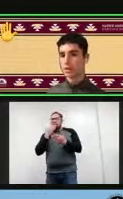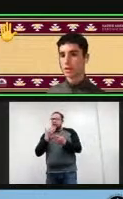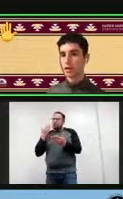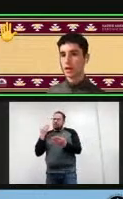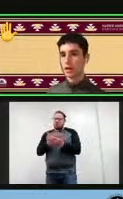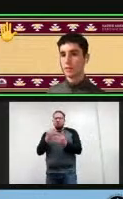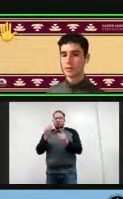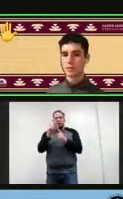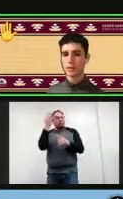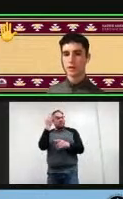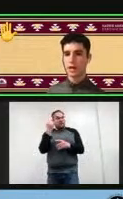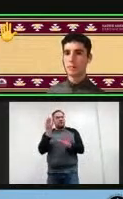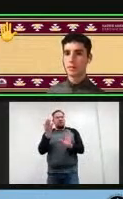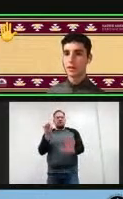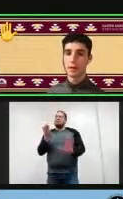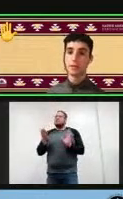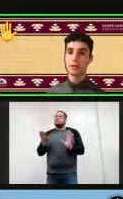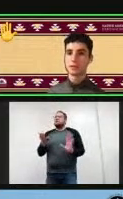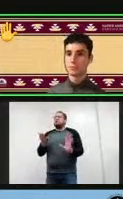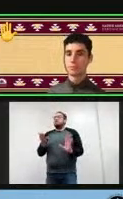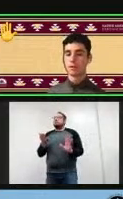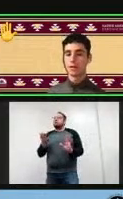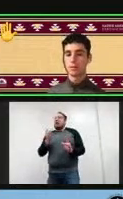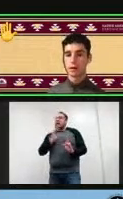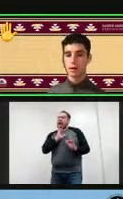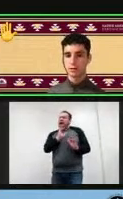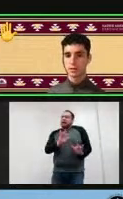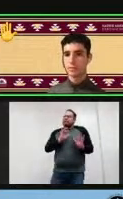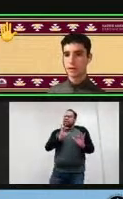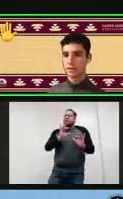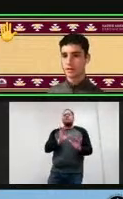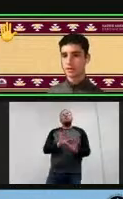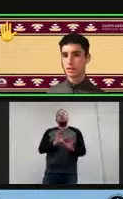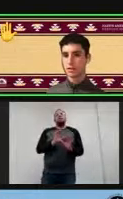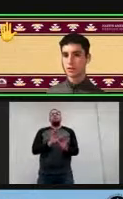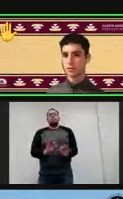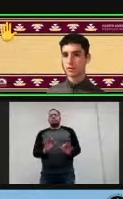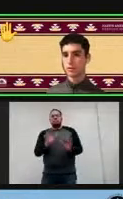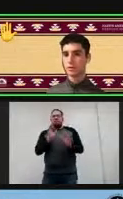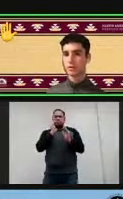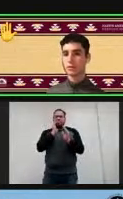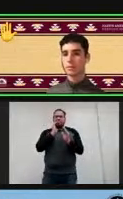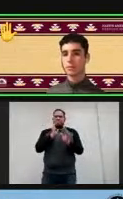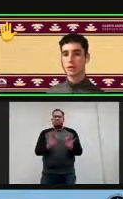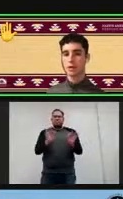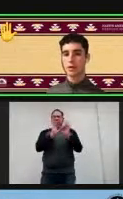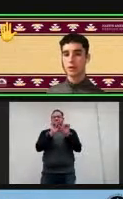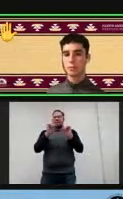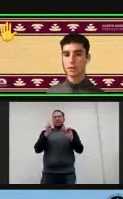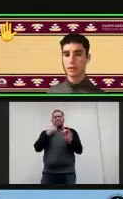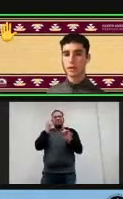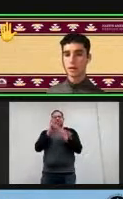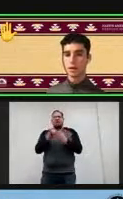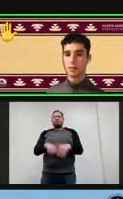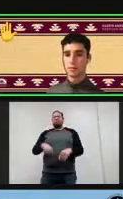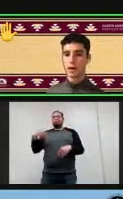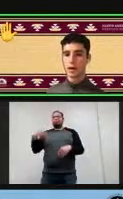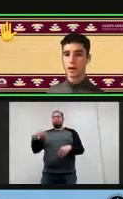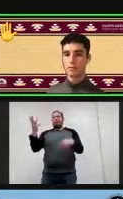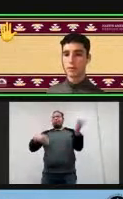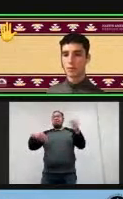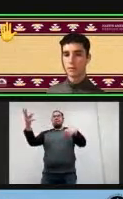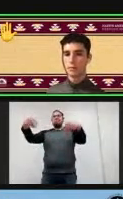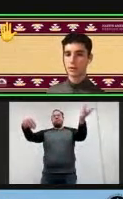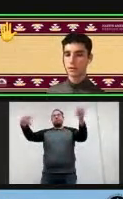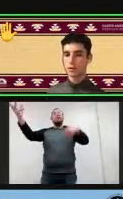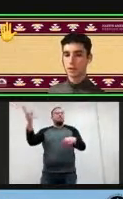because especially with like empathy is really important characteristic, but I think that does get thrown around a little bit more. And I think humility will have a